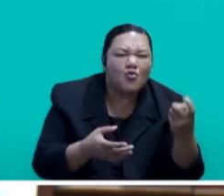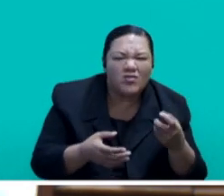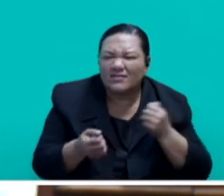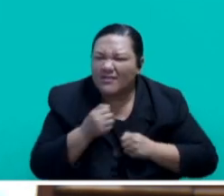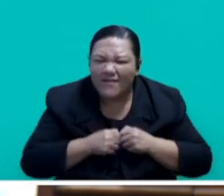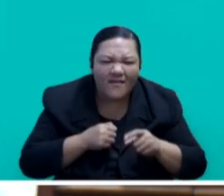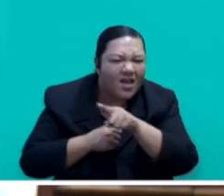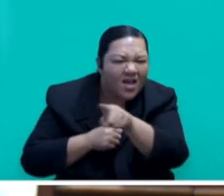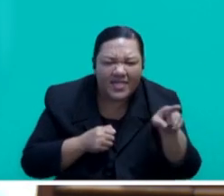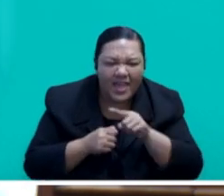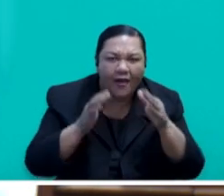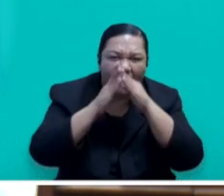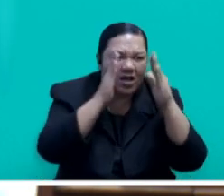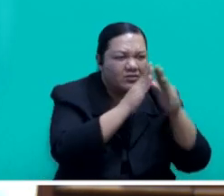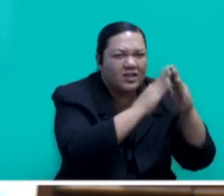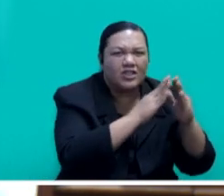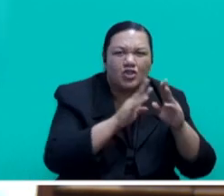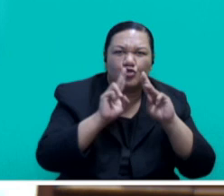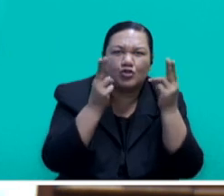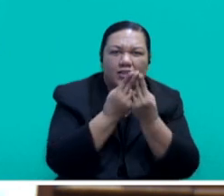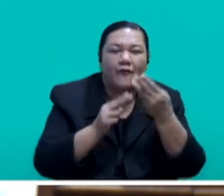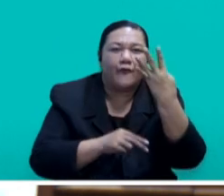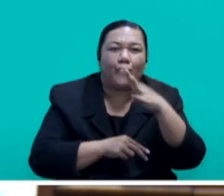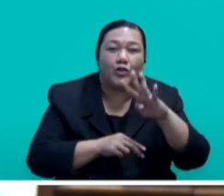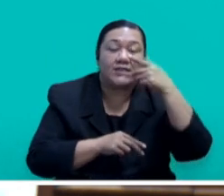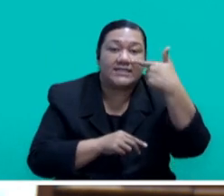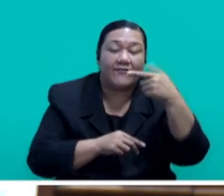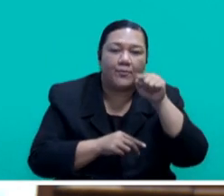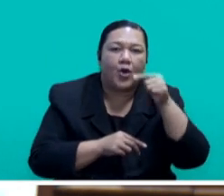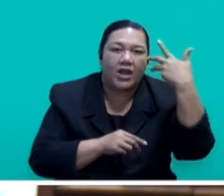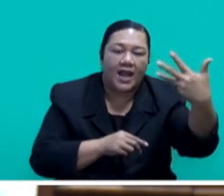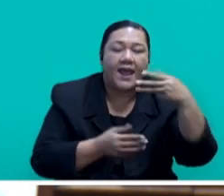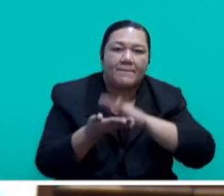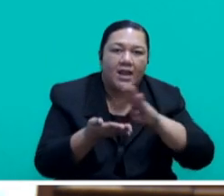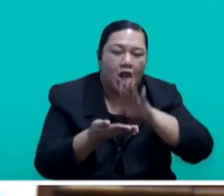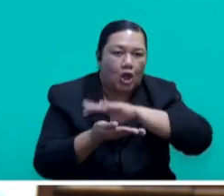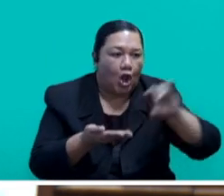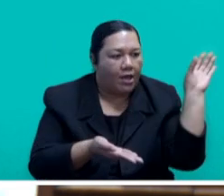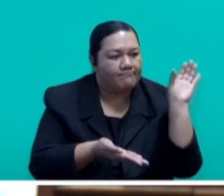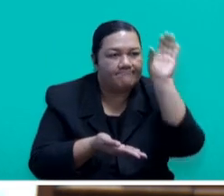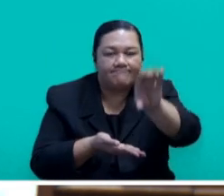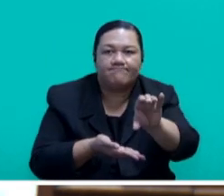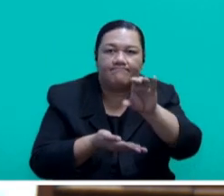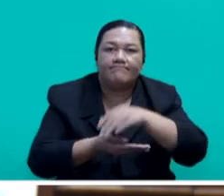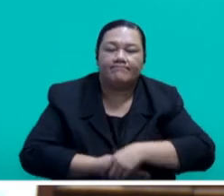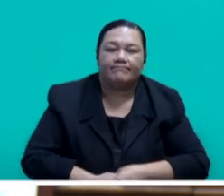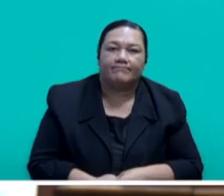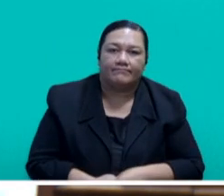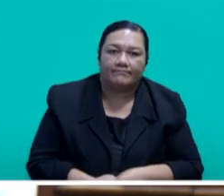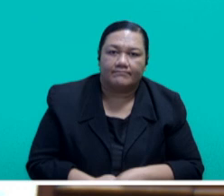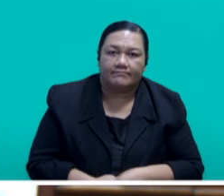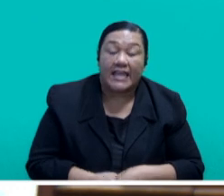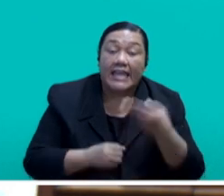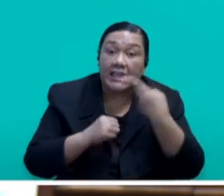and Housing Unit of $47.9 million. The intention is that new standards